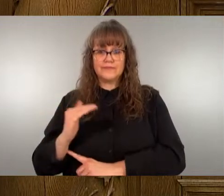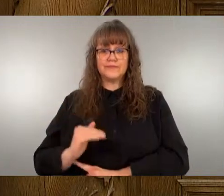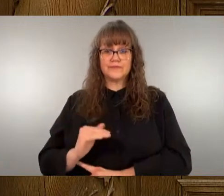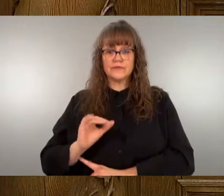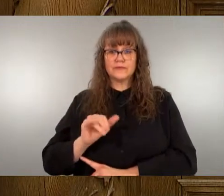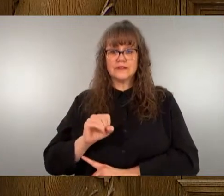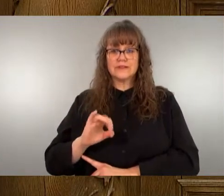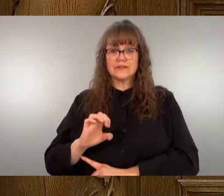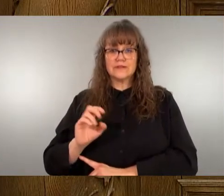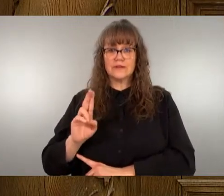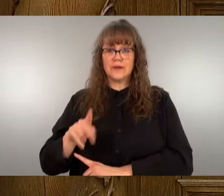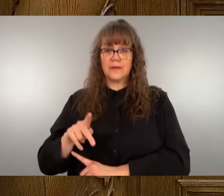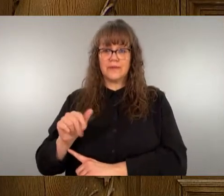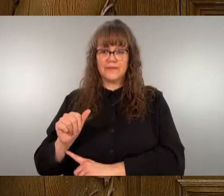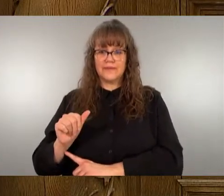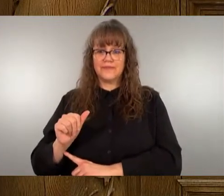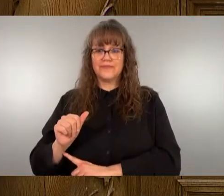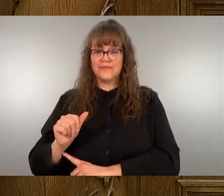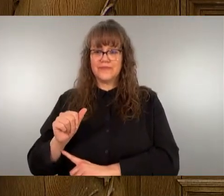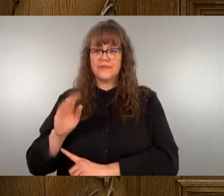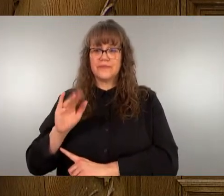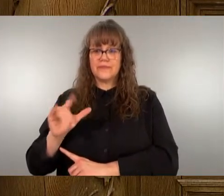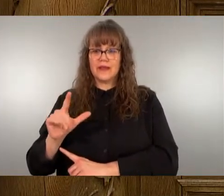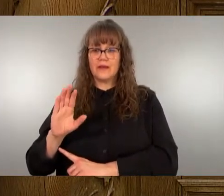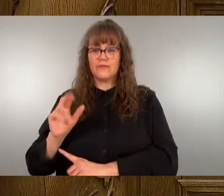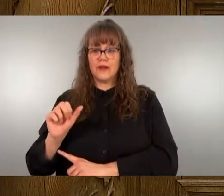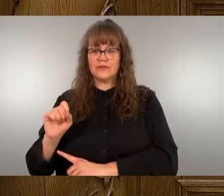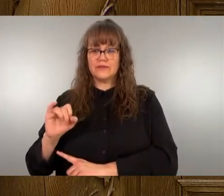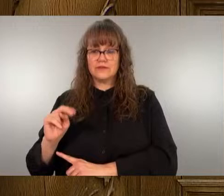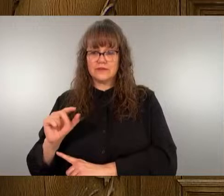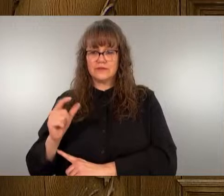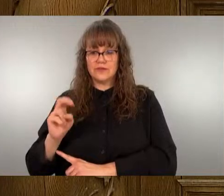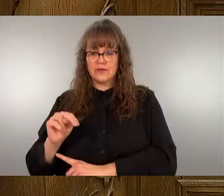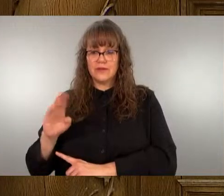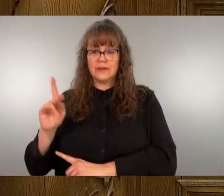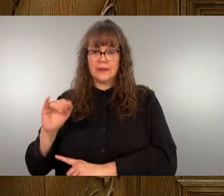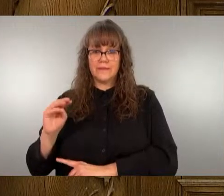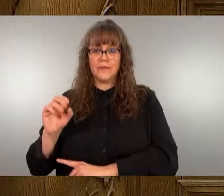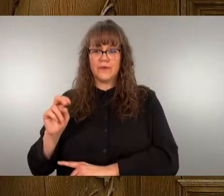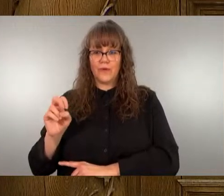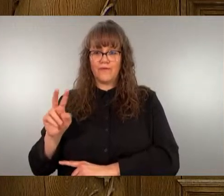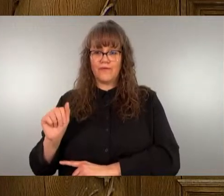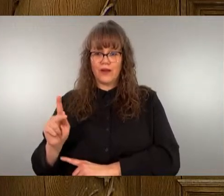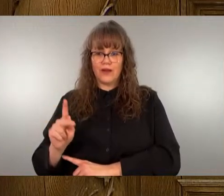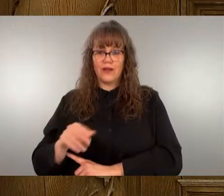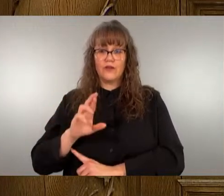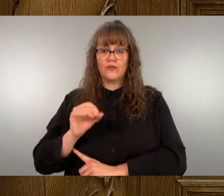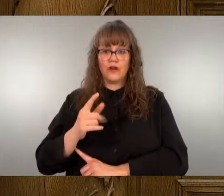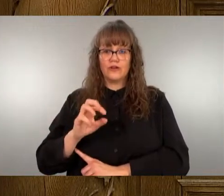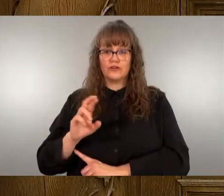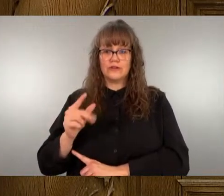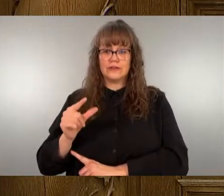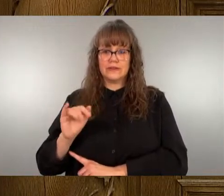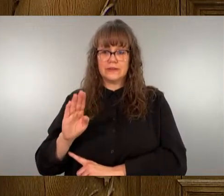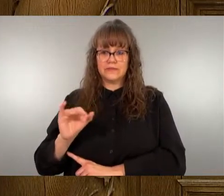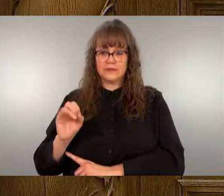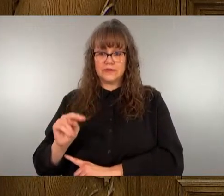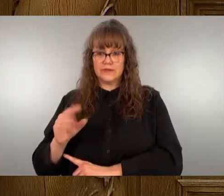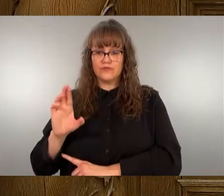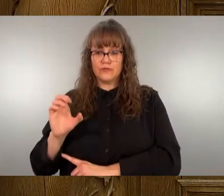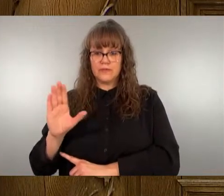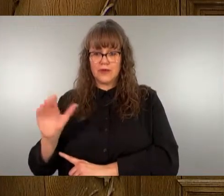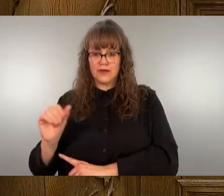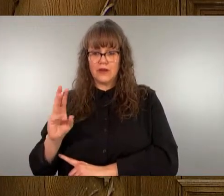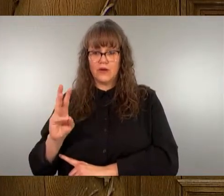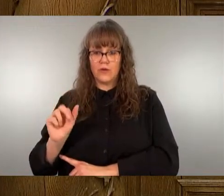and Rebecca Warburton, as we do community educators and activists Maggie Ip and Grace